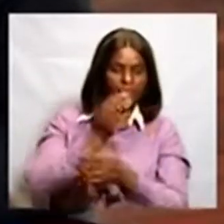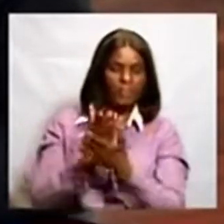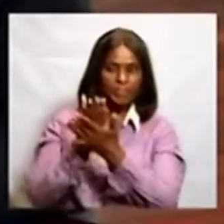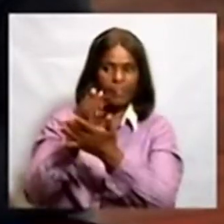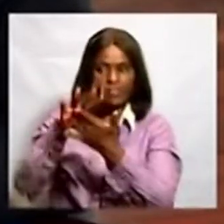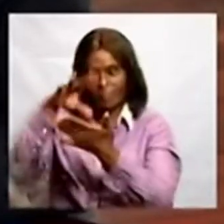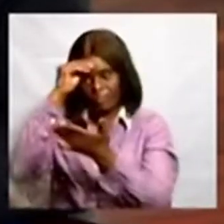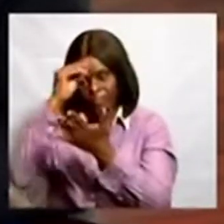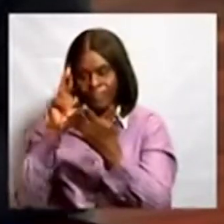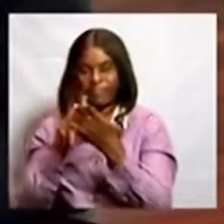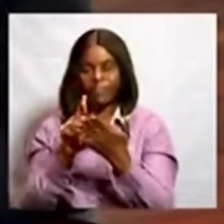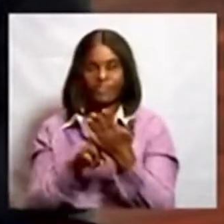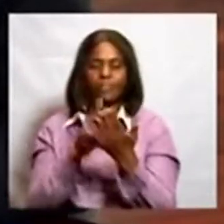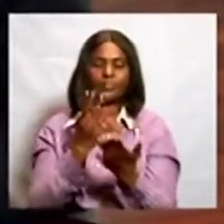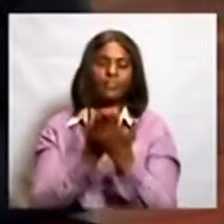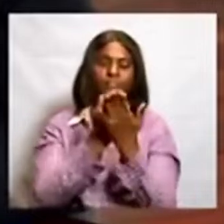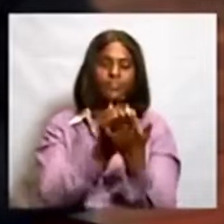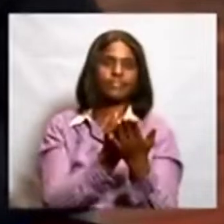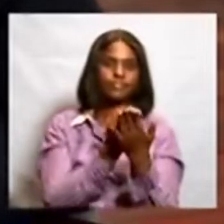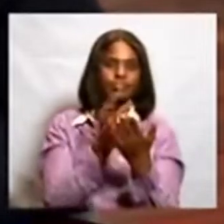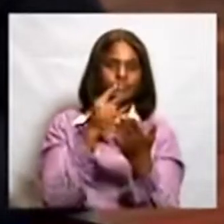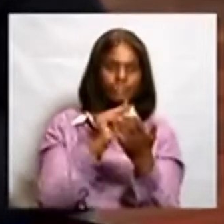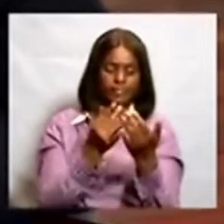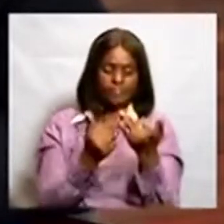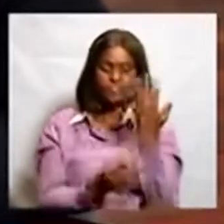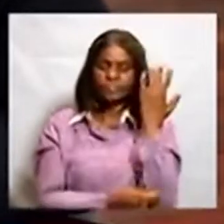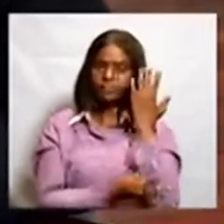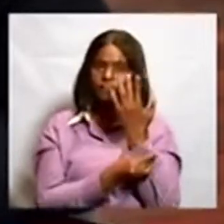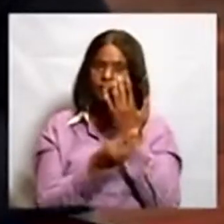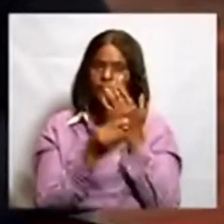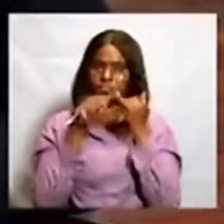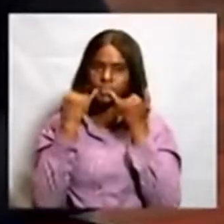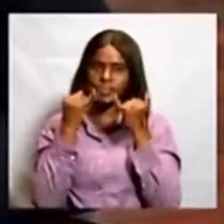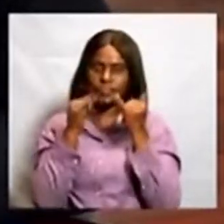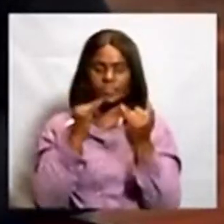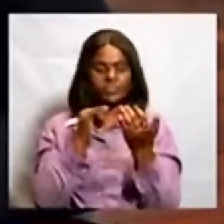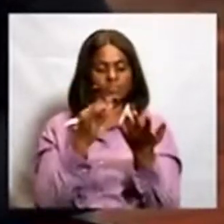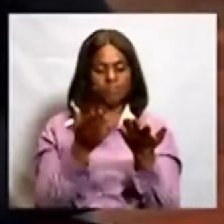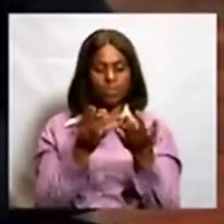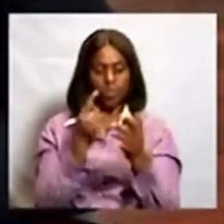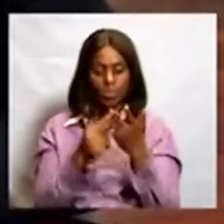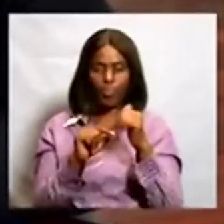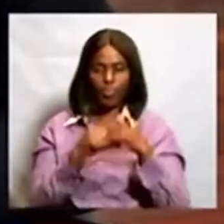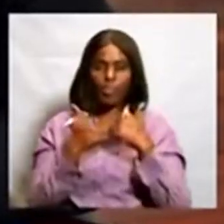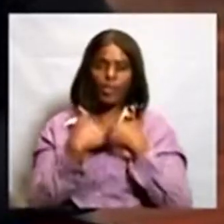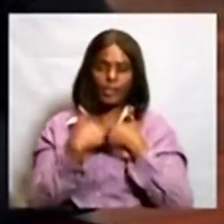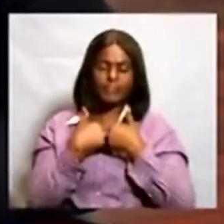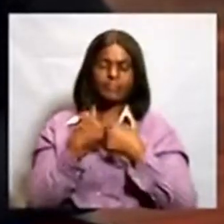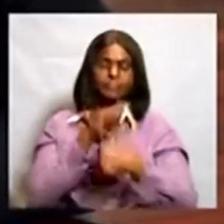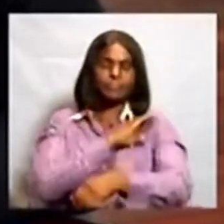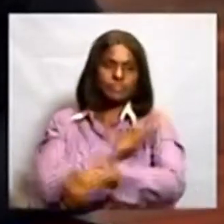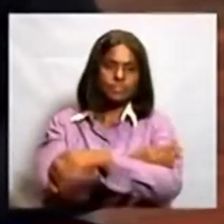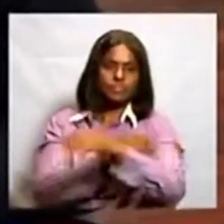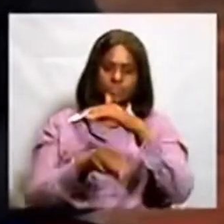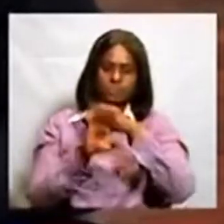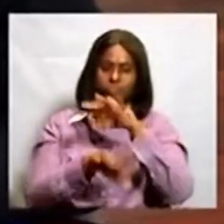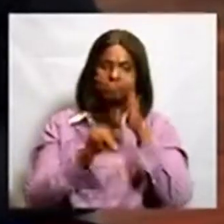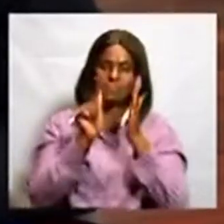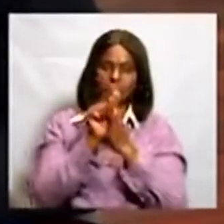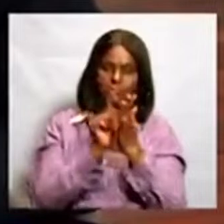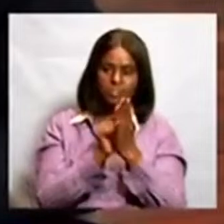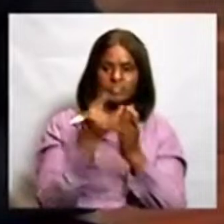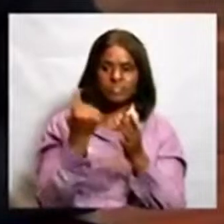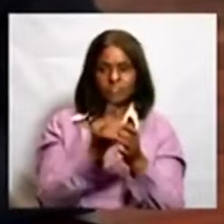learner achievement records to ZACO for us to develop the database that we are mandated to develop under the Act.